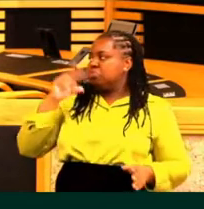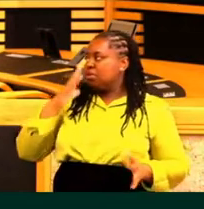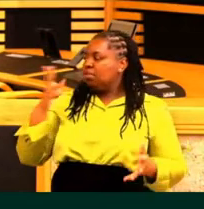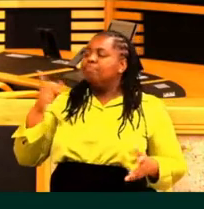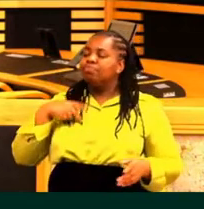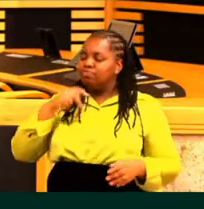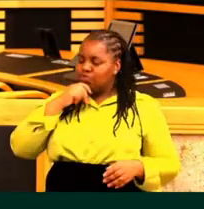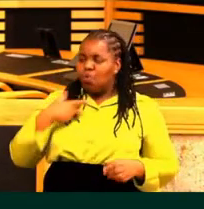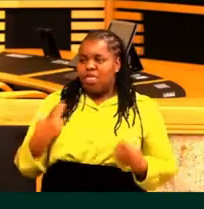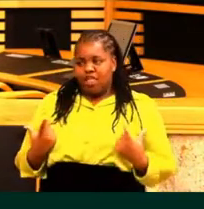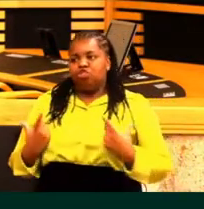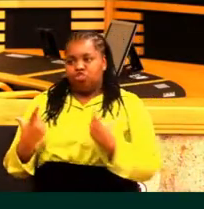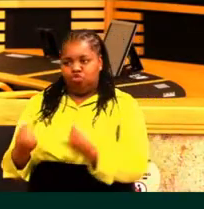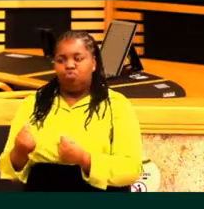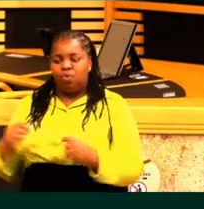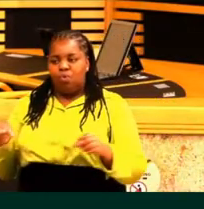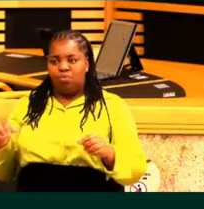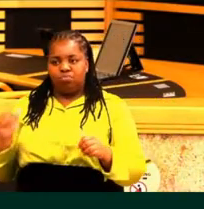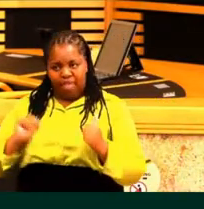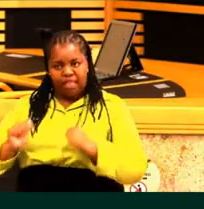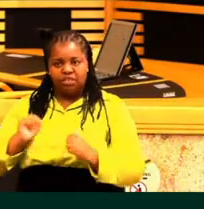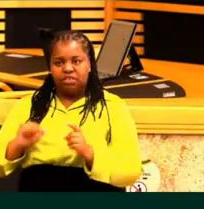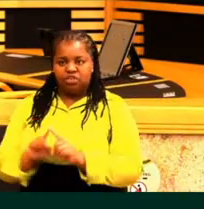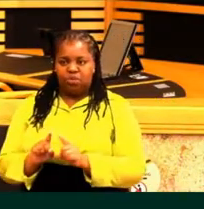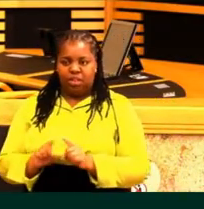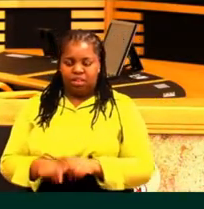CI practice are practical